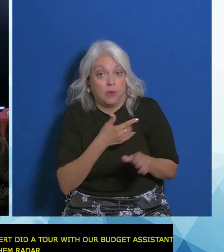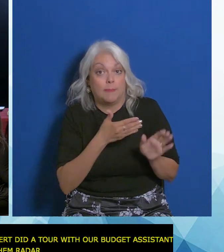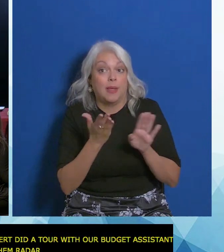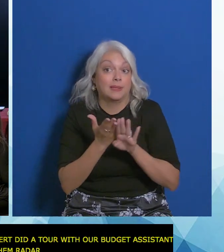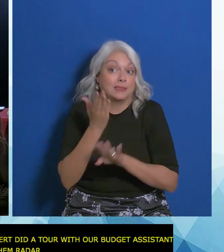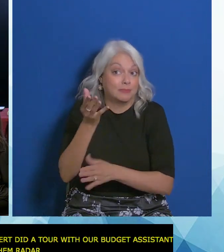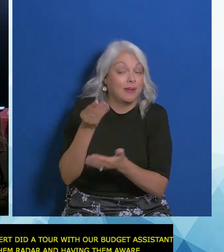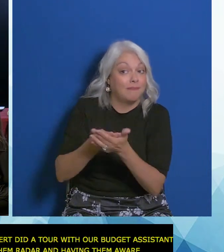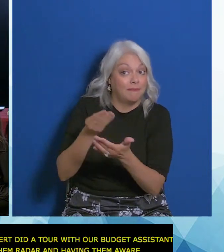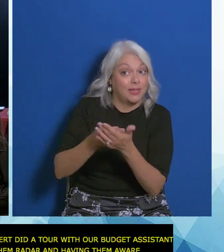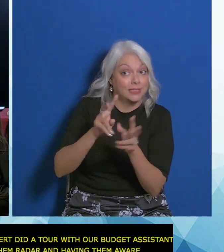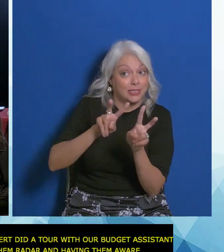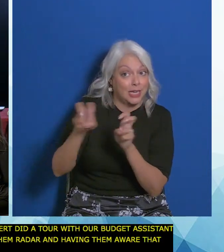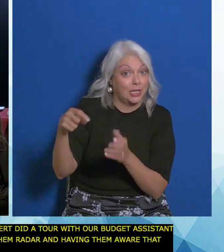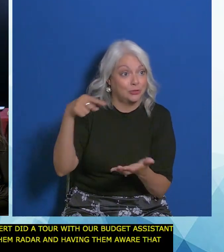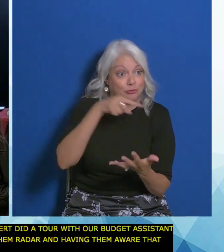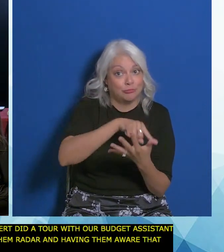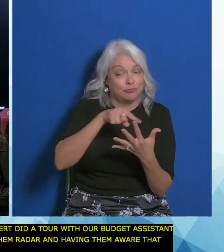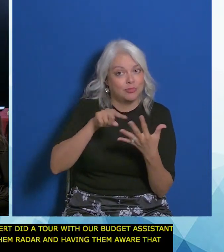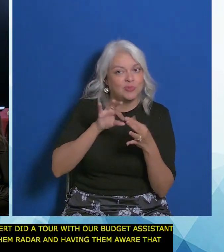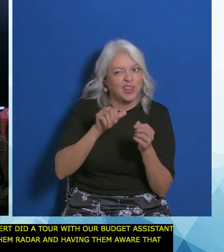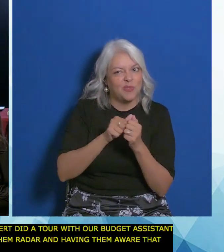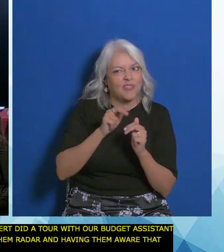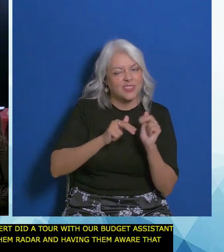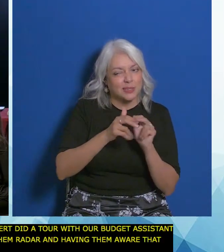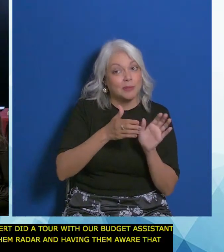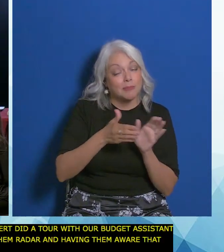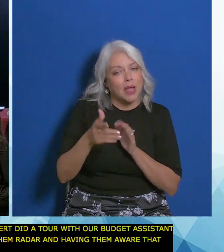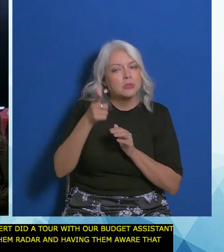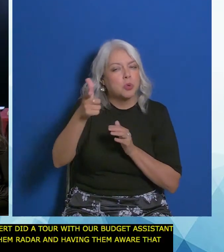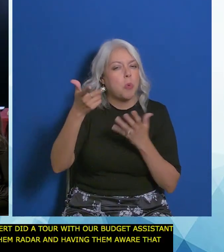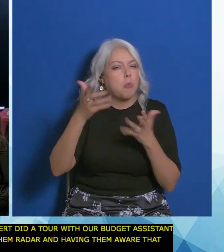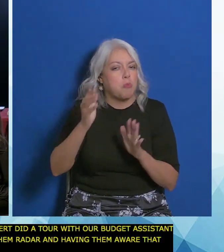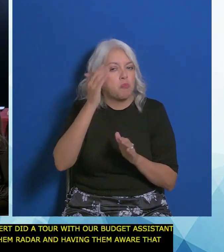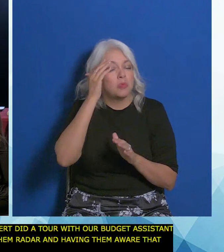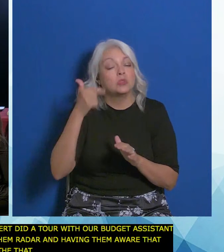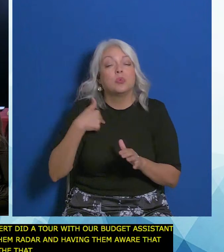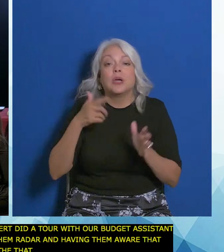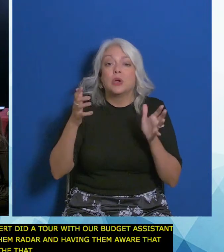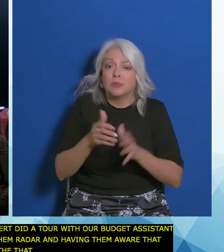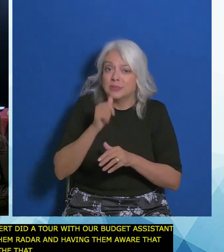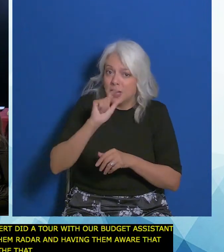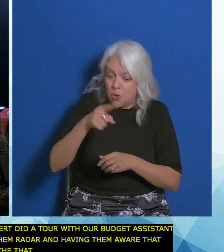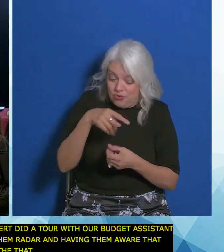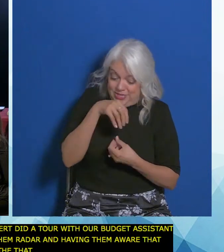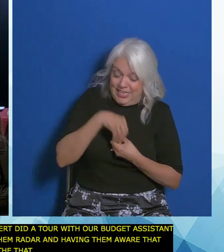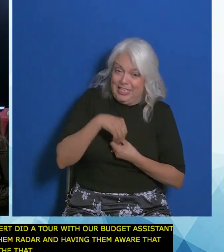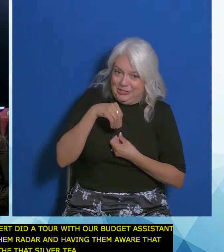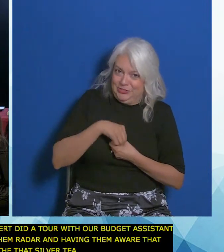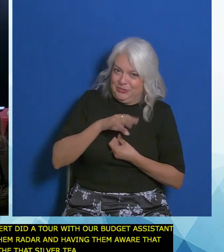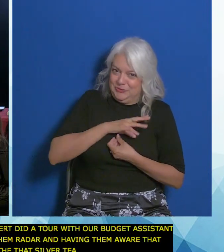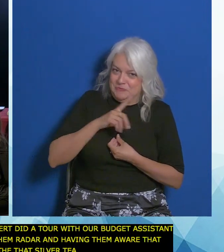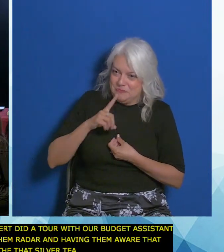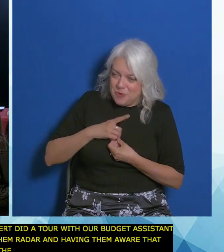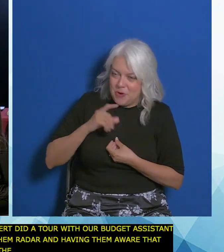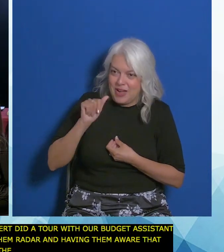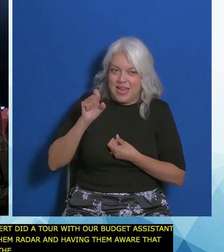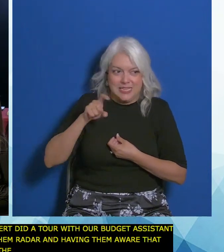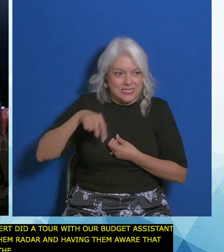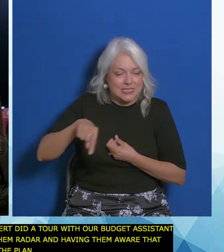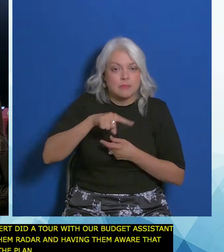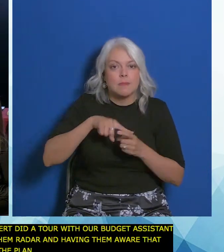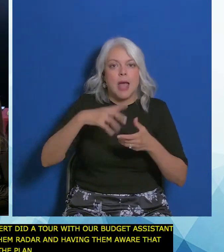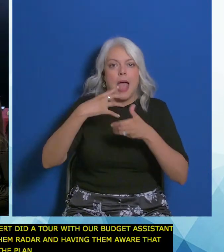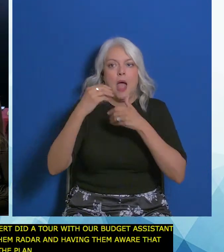submitting some funding issues as it pertains to the facility plan. So we are encouraging not only internal, as you mentioned with the board,